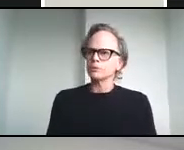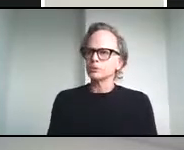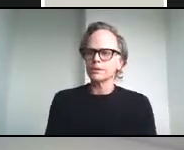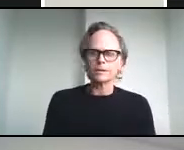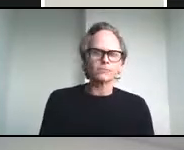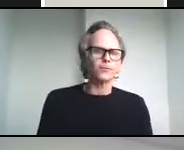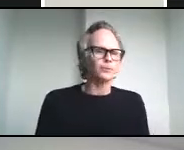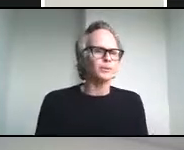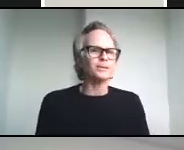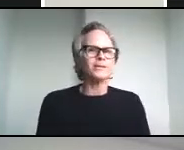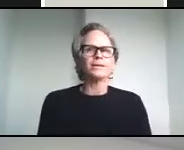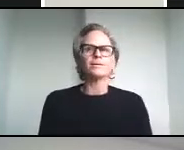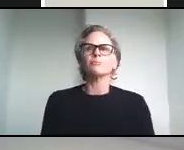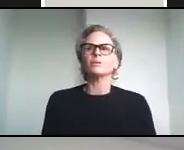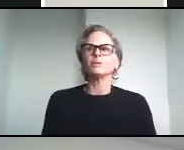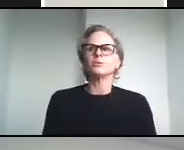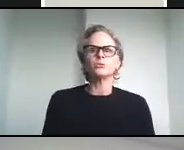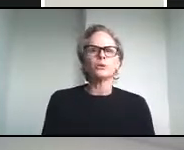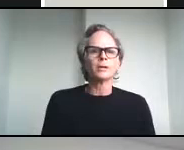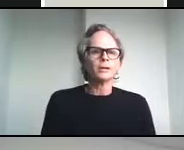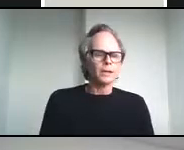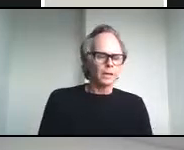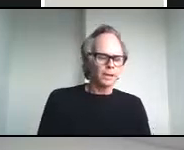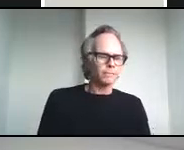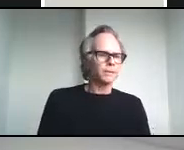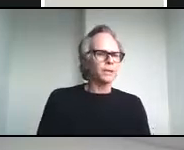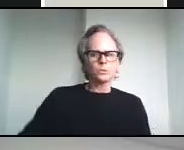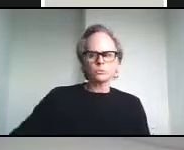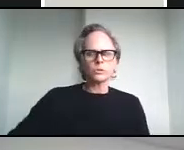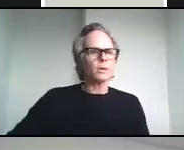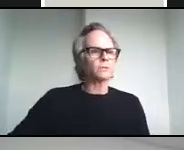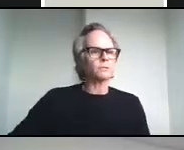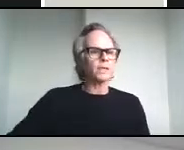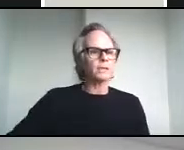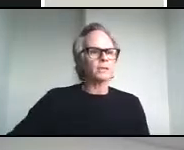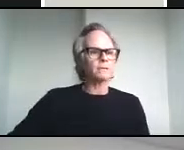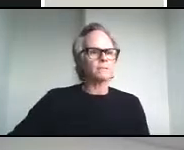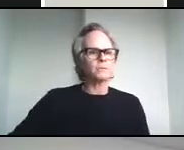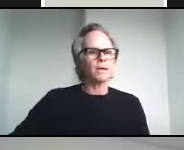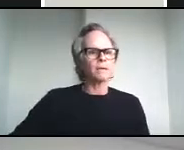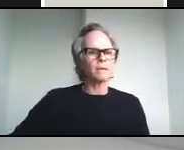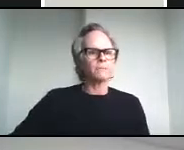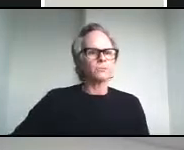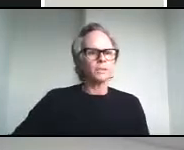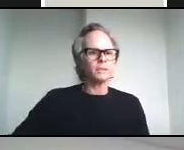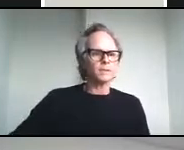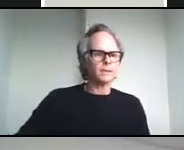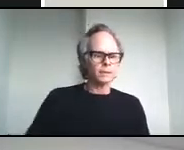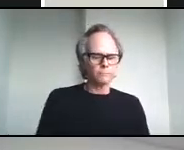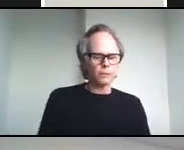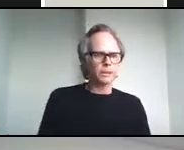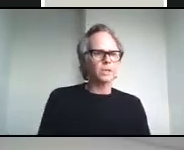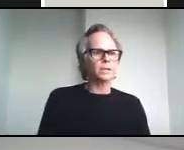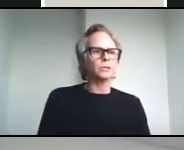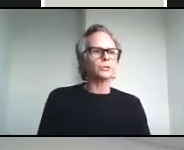in person, and I look forward to the day that we do. Thank you so much for taking time out of your